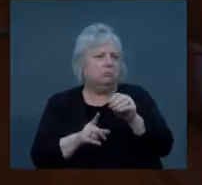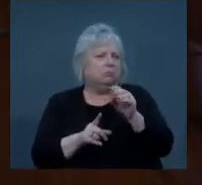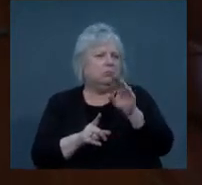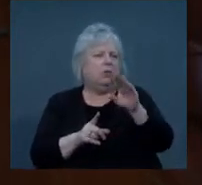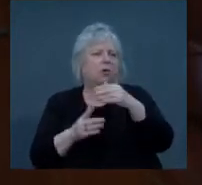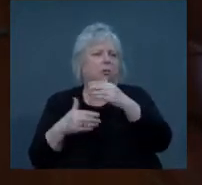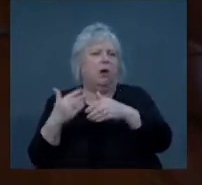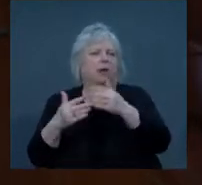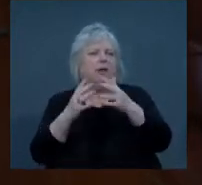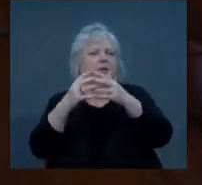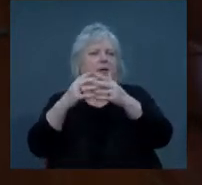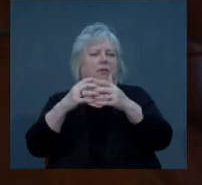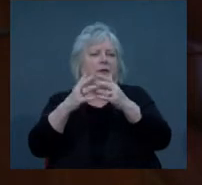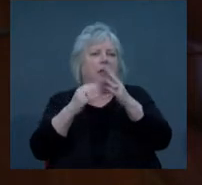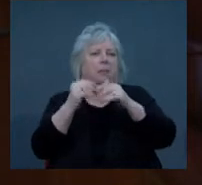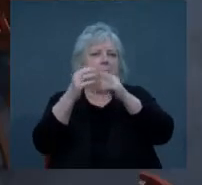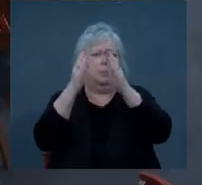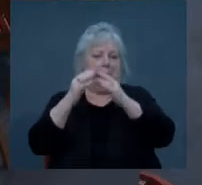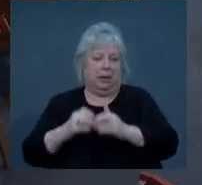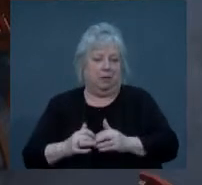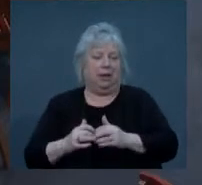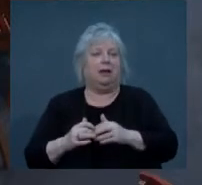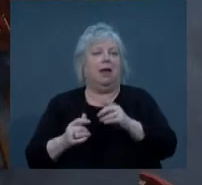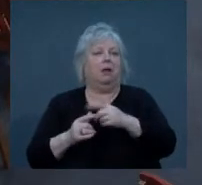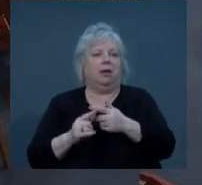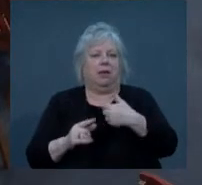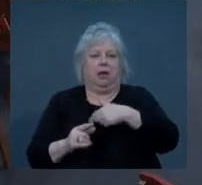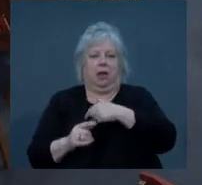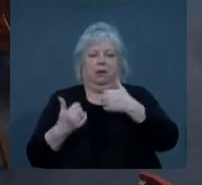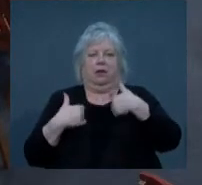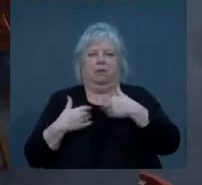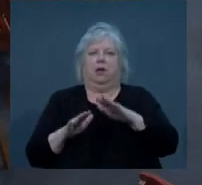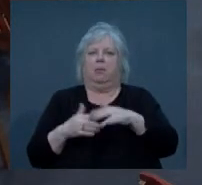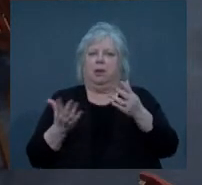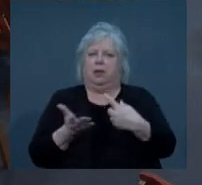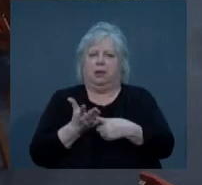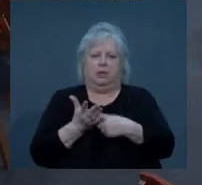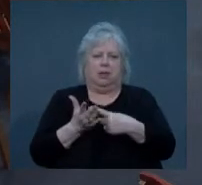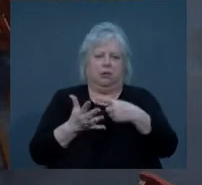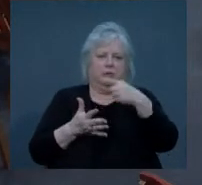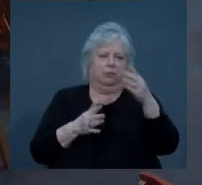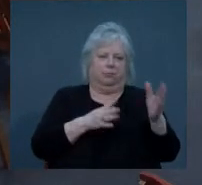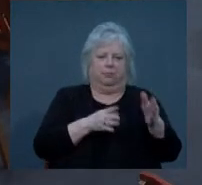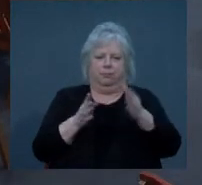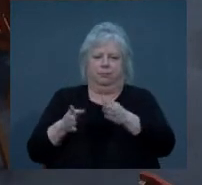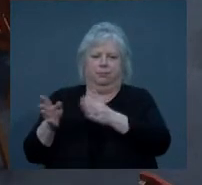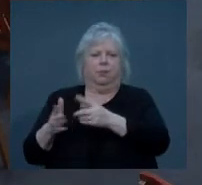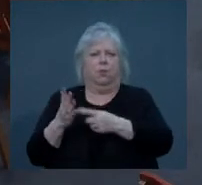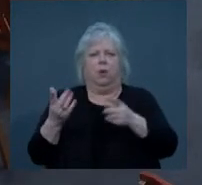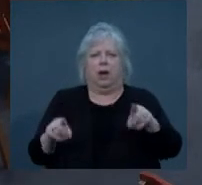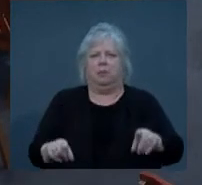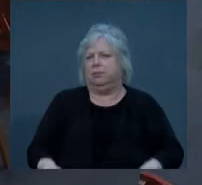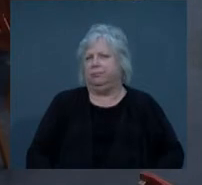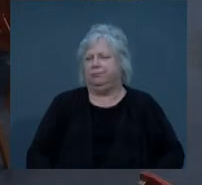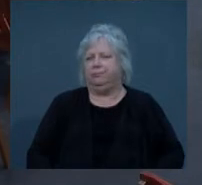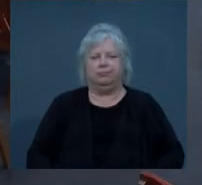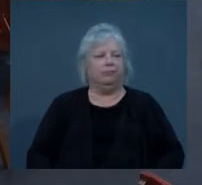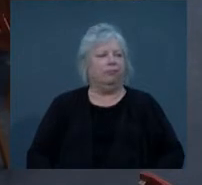your process of tearing it down, and then actually us being able to have a public discussion about this